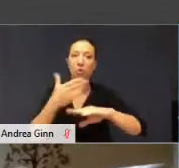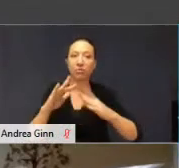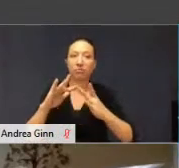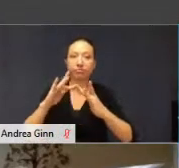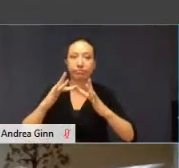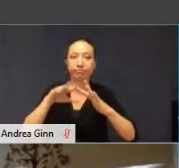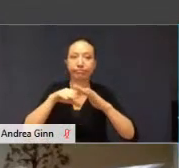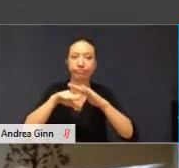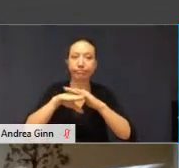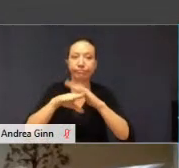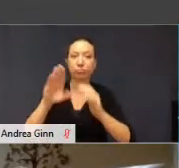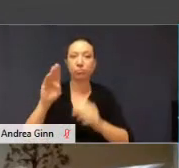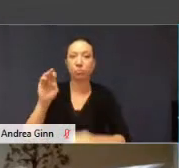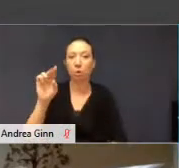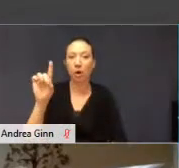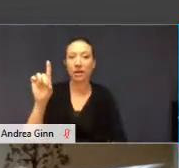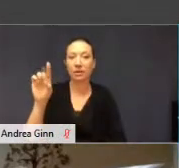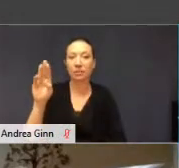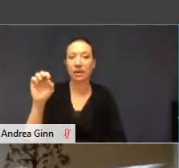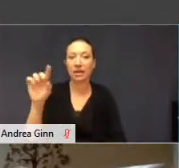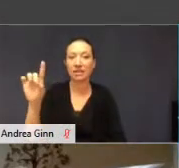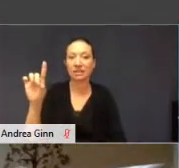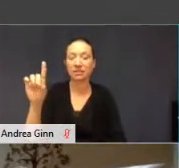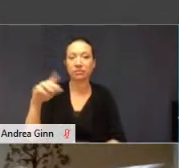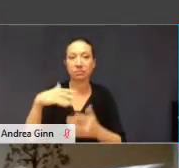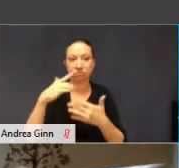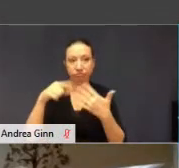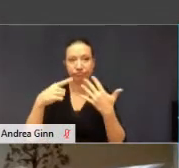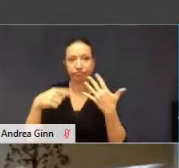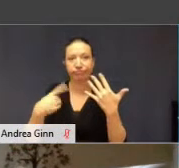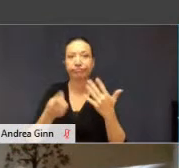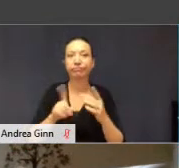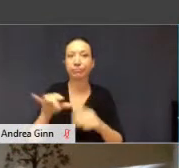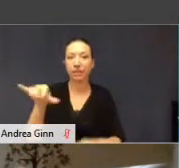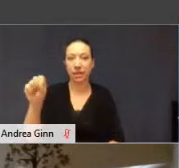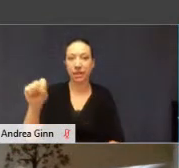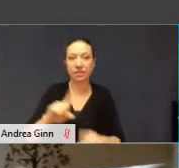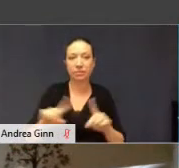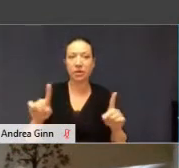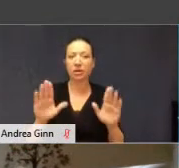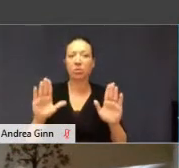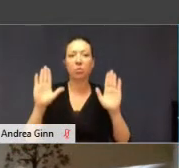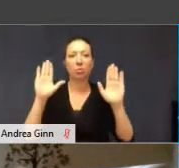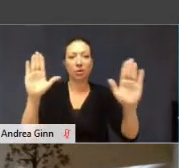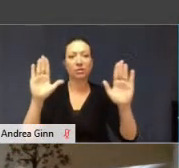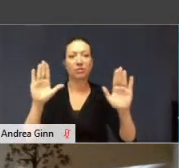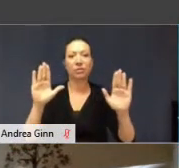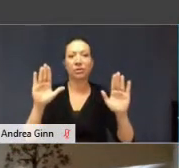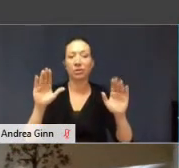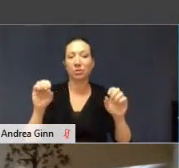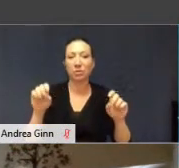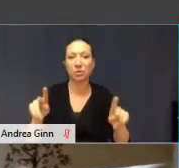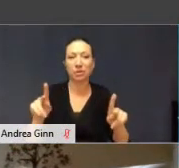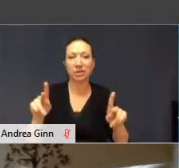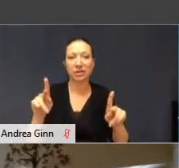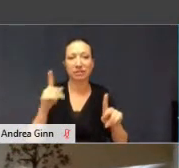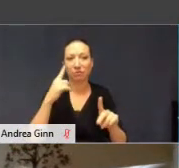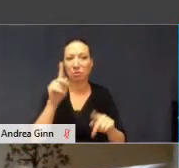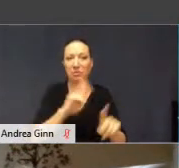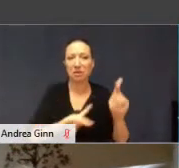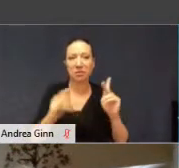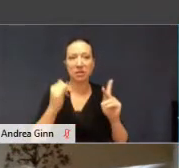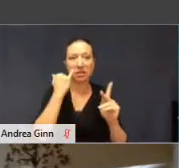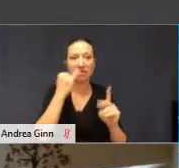forth, but what a wonderful potential opportunity for particularly people who don't have transportation or